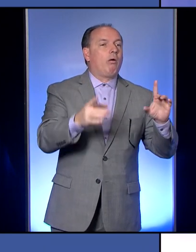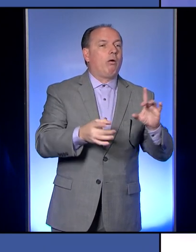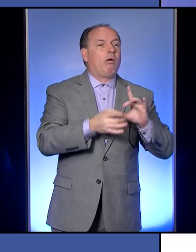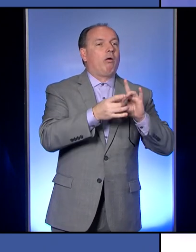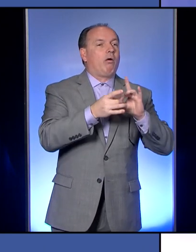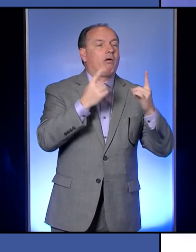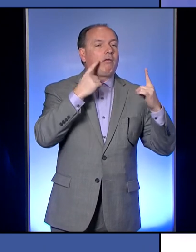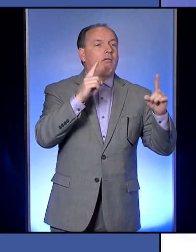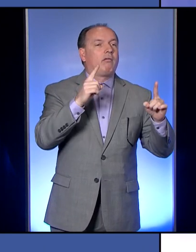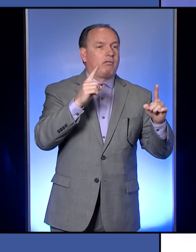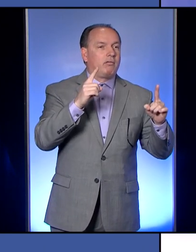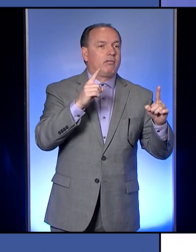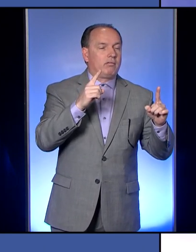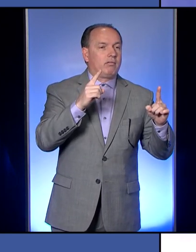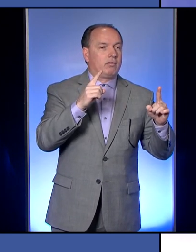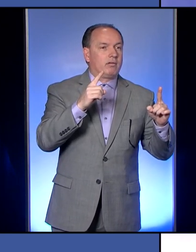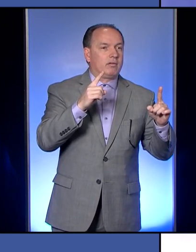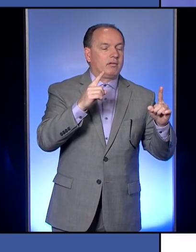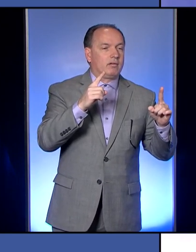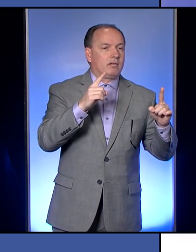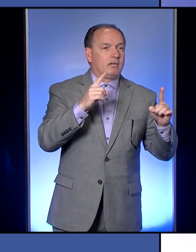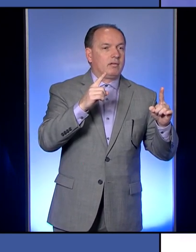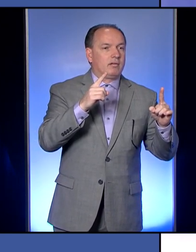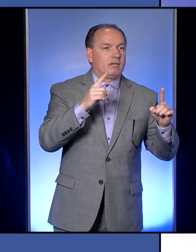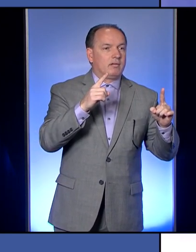Oh, there he is. Now, can you unmute yourself?